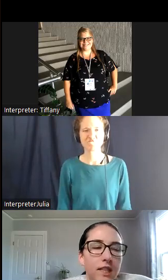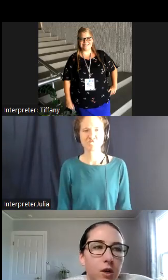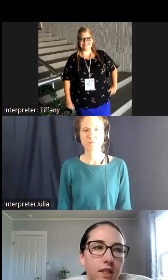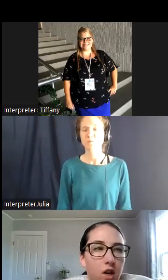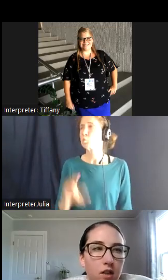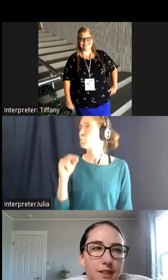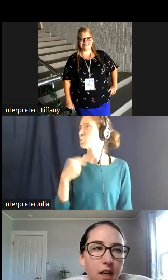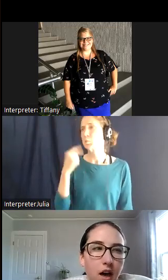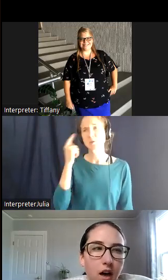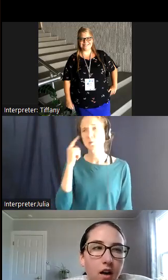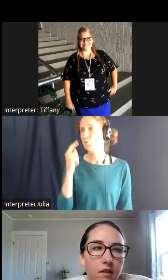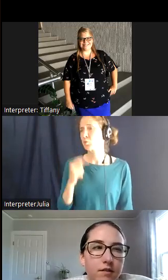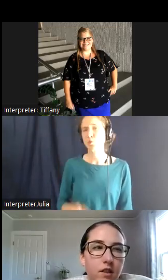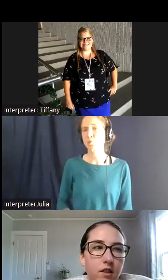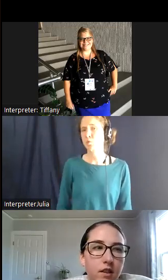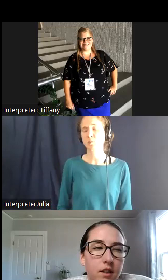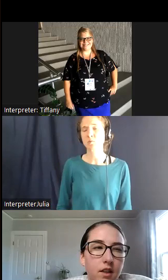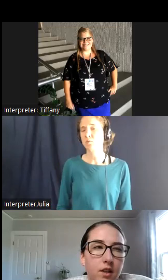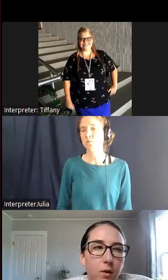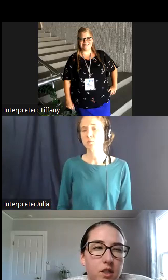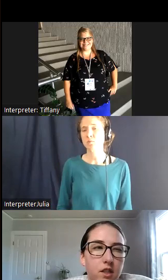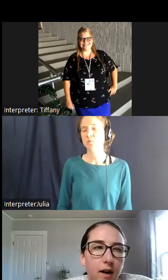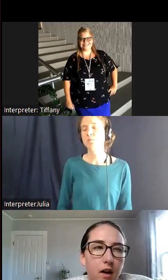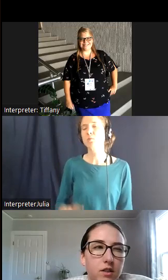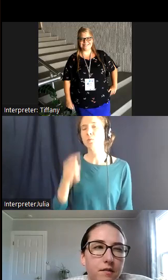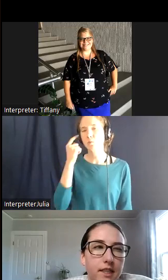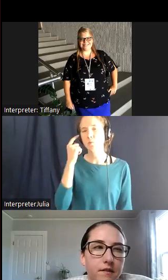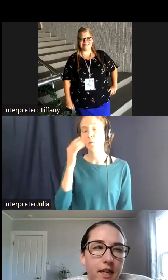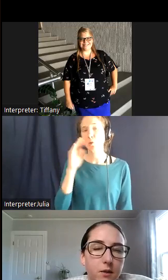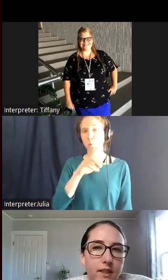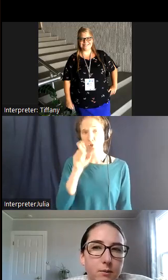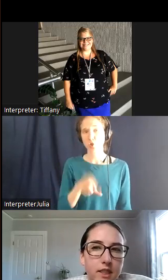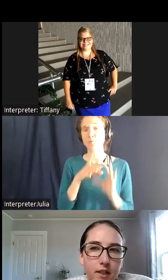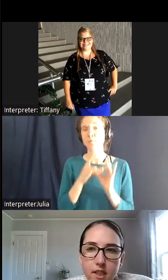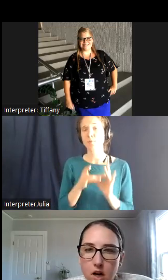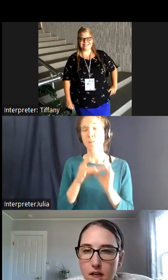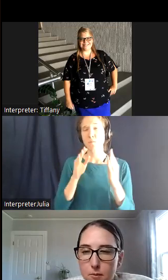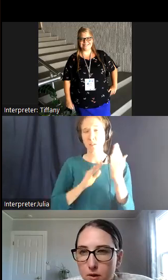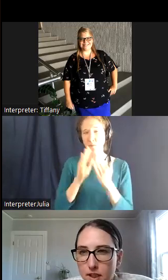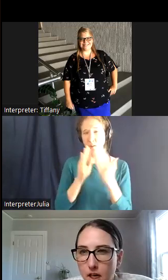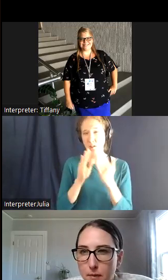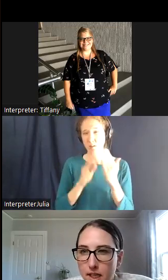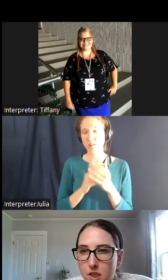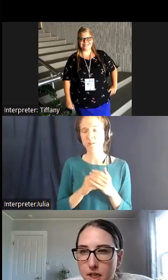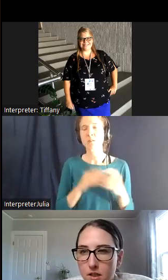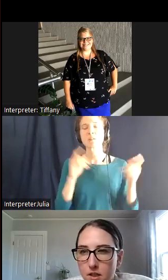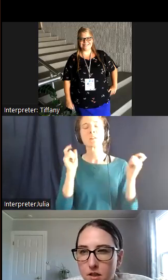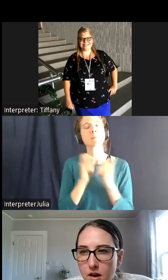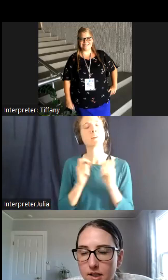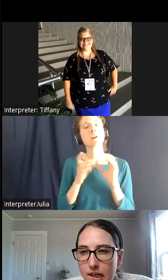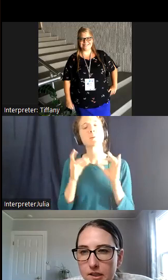No, I don't think so. In terms of the question around face-to-face, were we specifically talking about those care